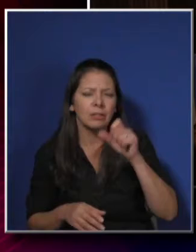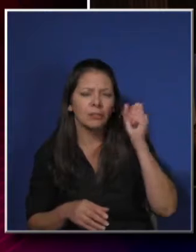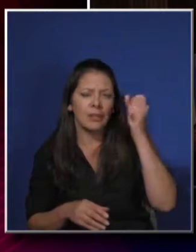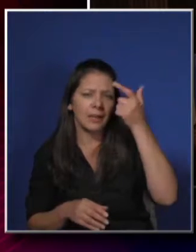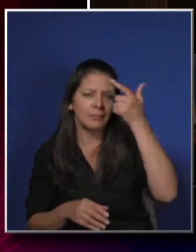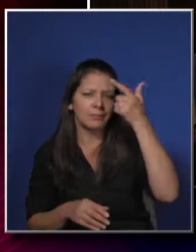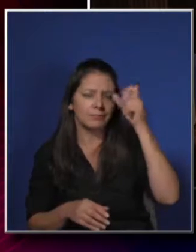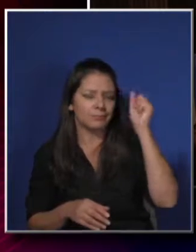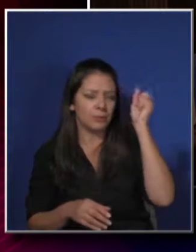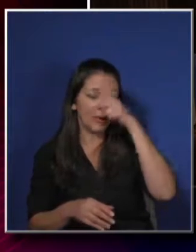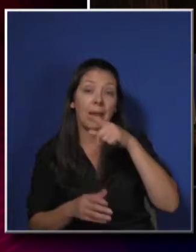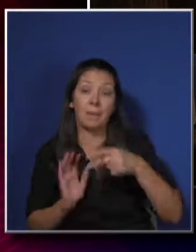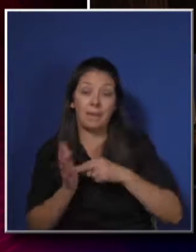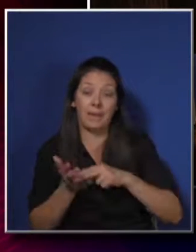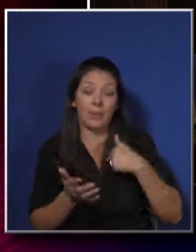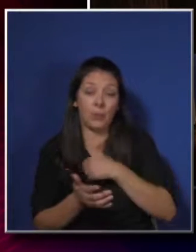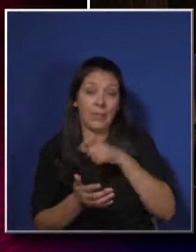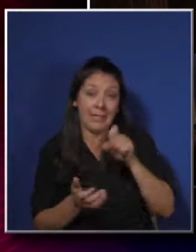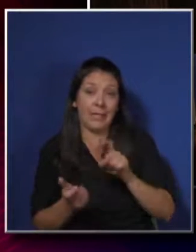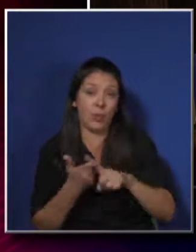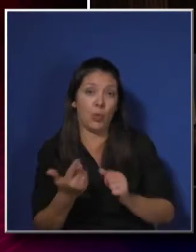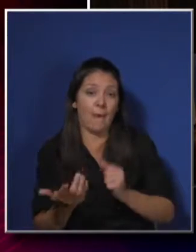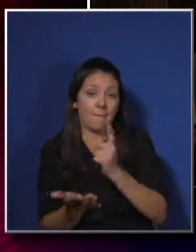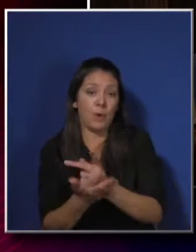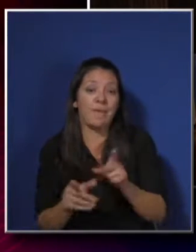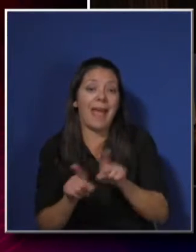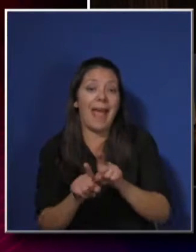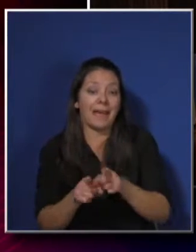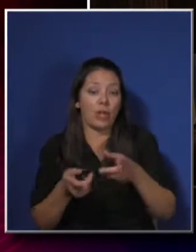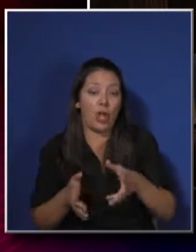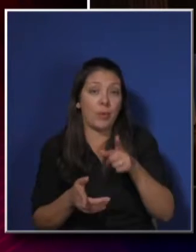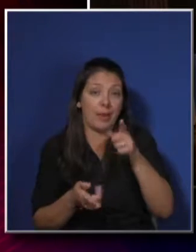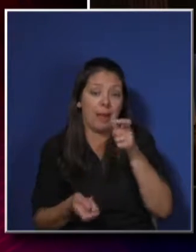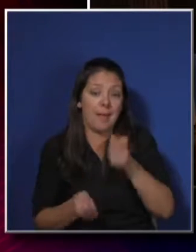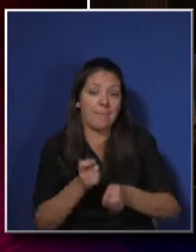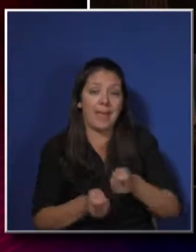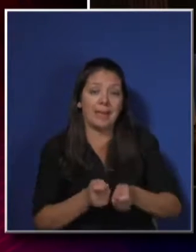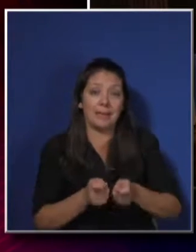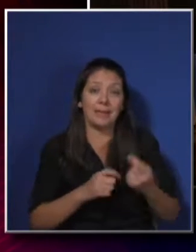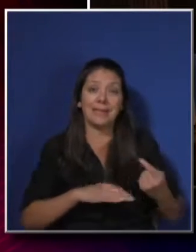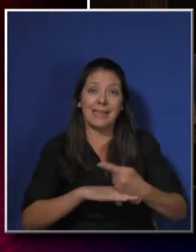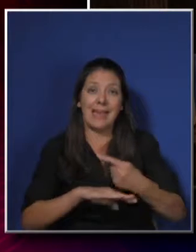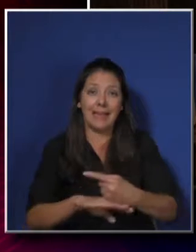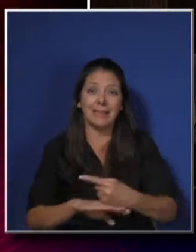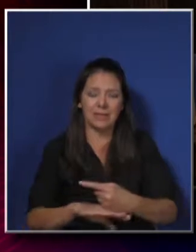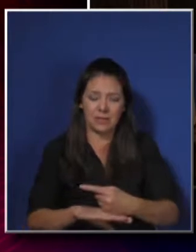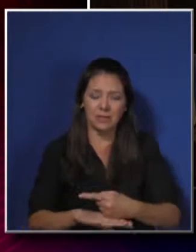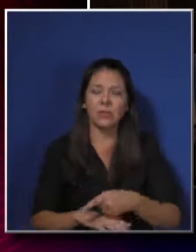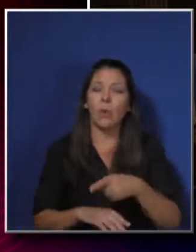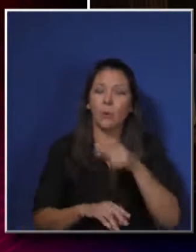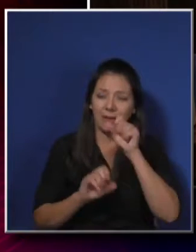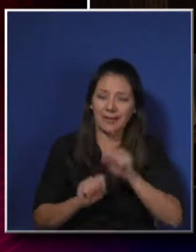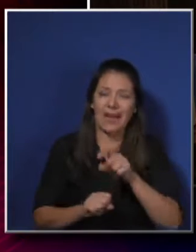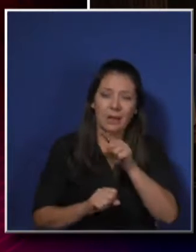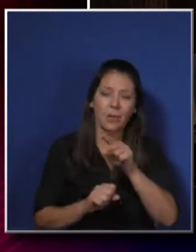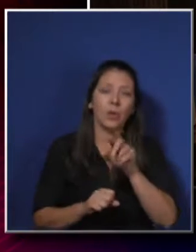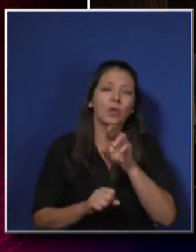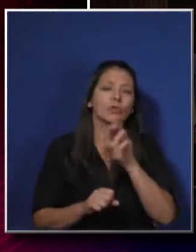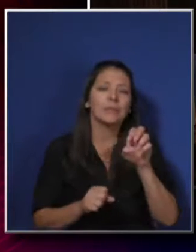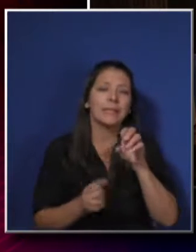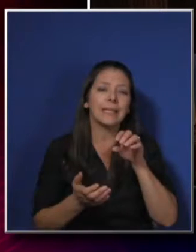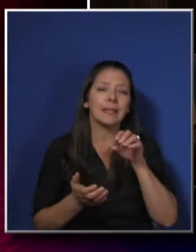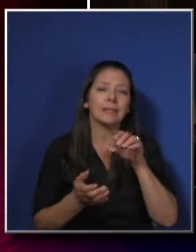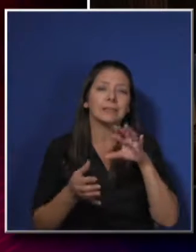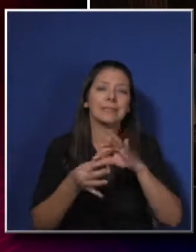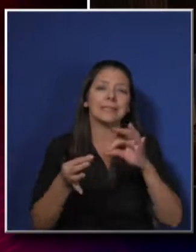As amended. amended? As amended? Yes. And can you restate the revised calendar date?